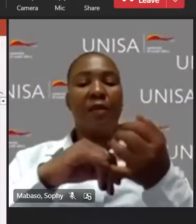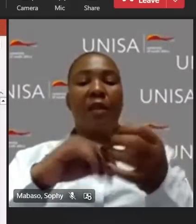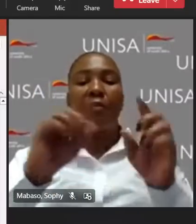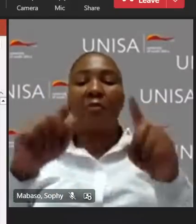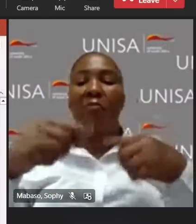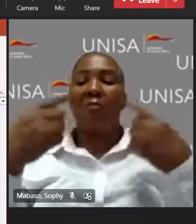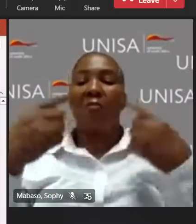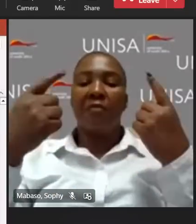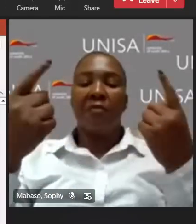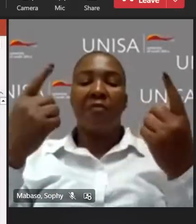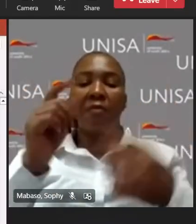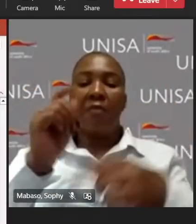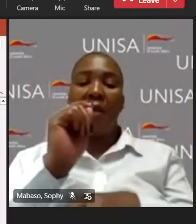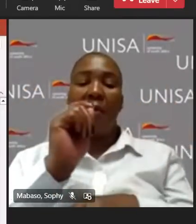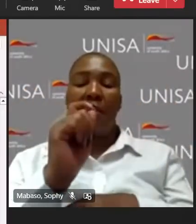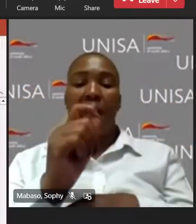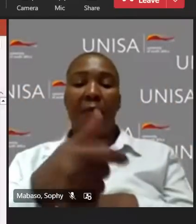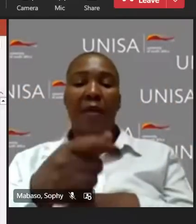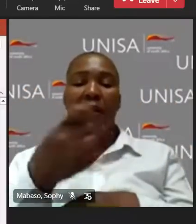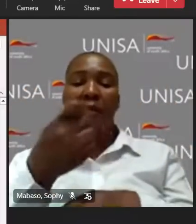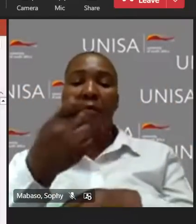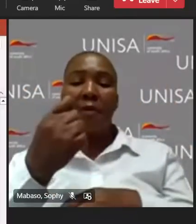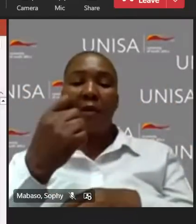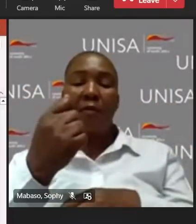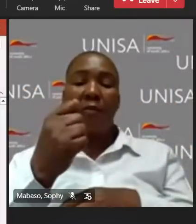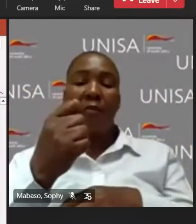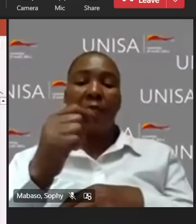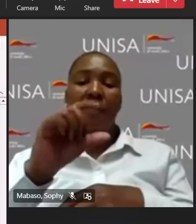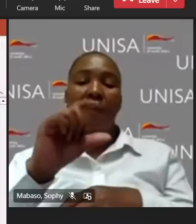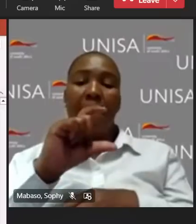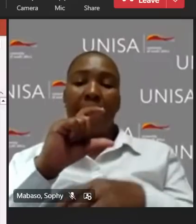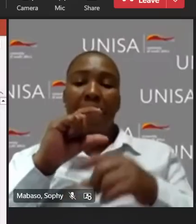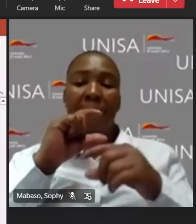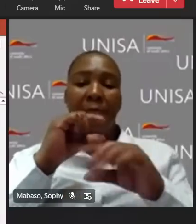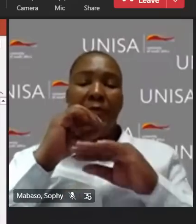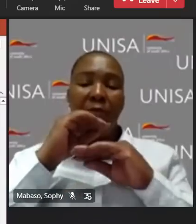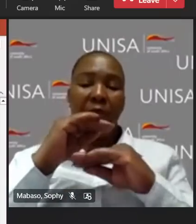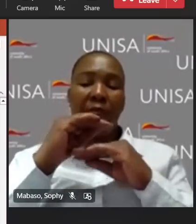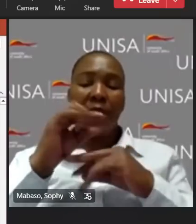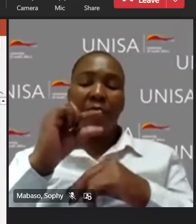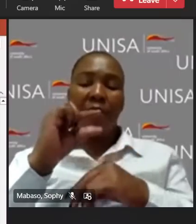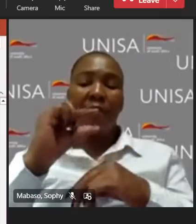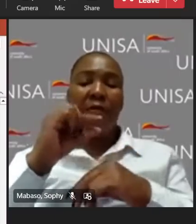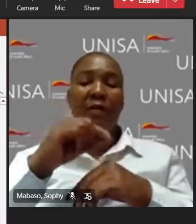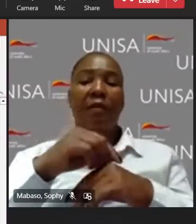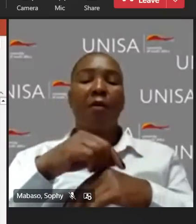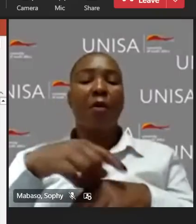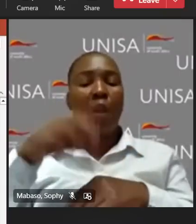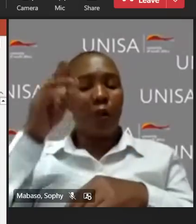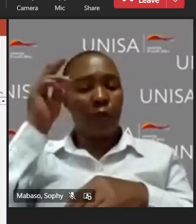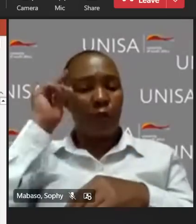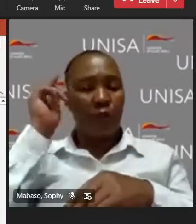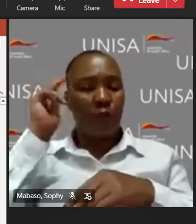to pay the minimum, you can apply for acknowledgement of debt. There's a form that you need to